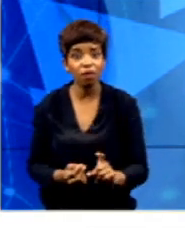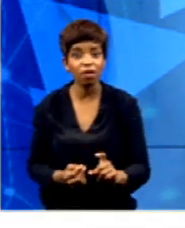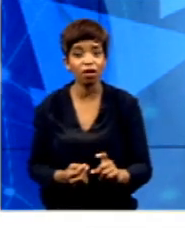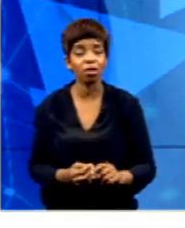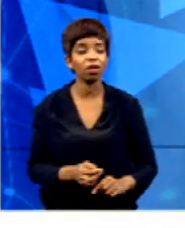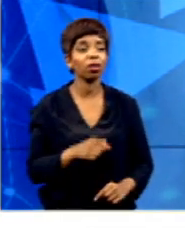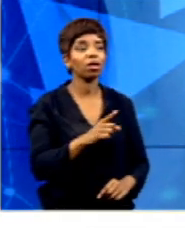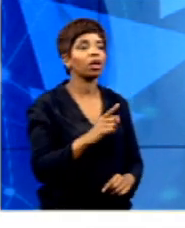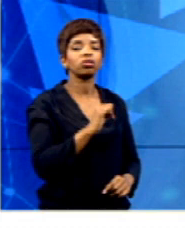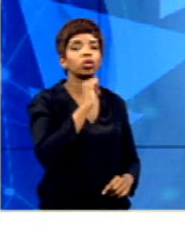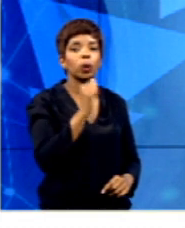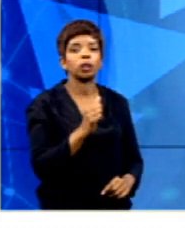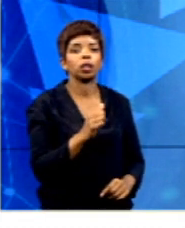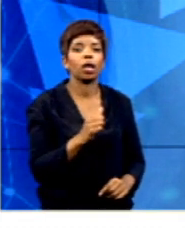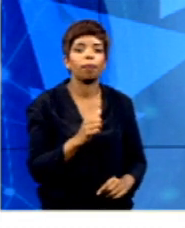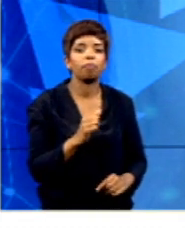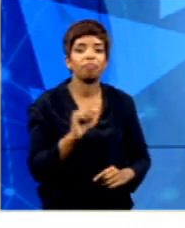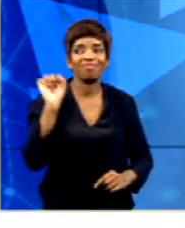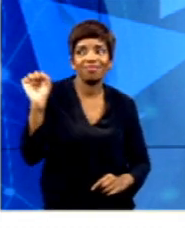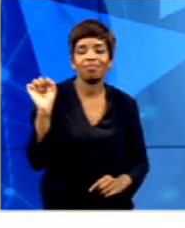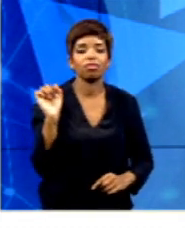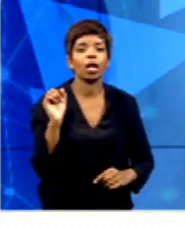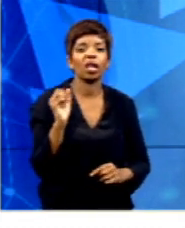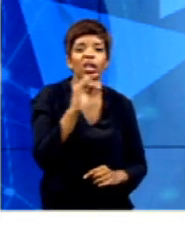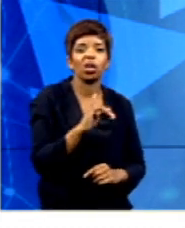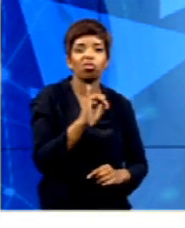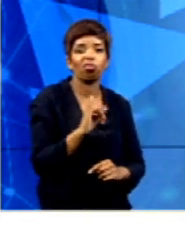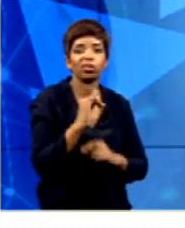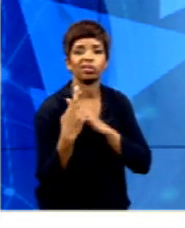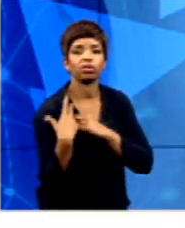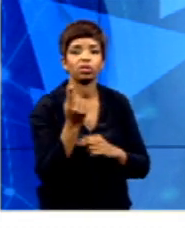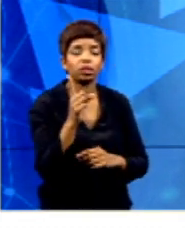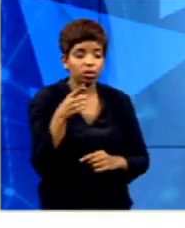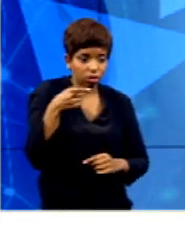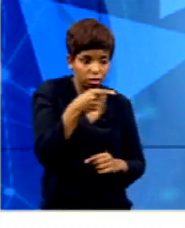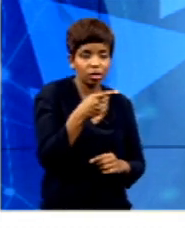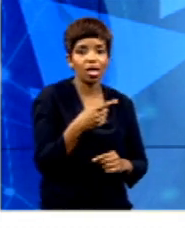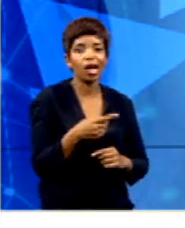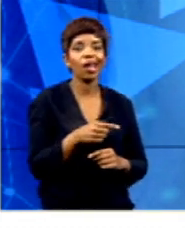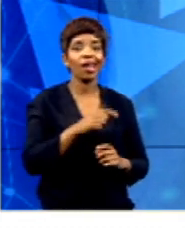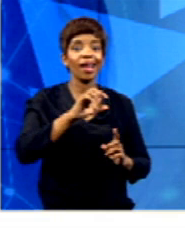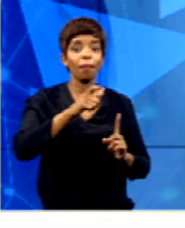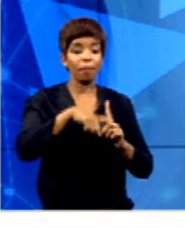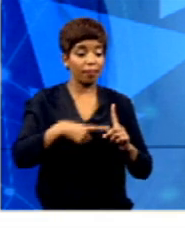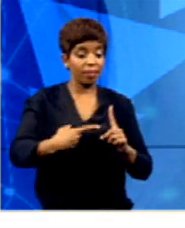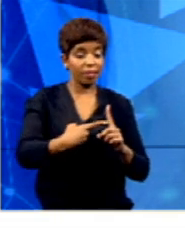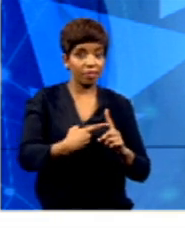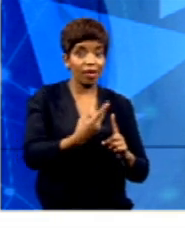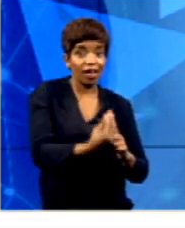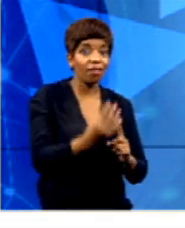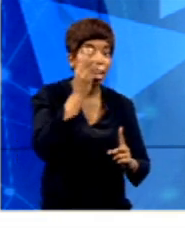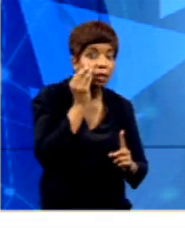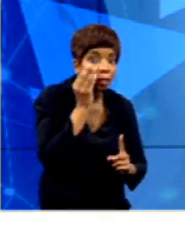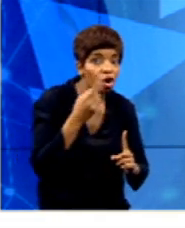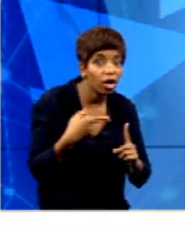an insurer to do that. It's more for the consumer who is perhaps fearing the, you know, the experience and fearing